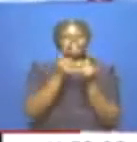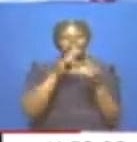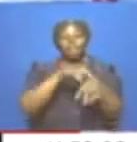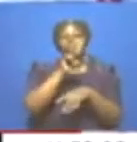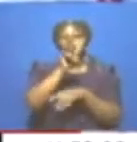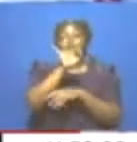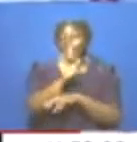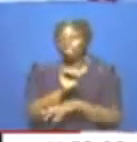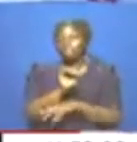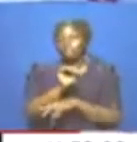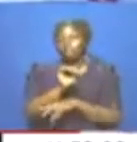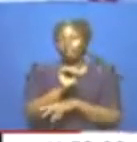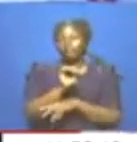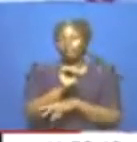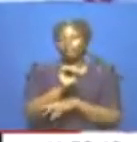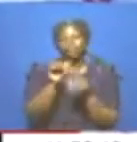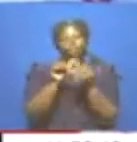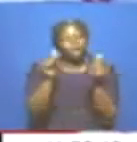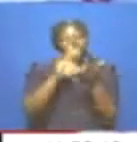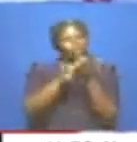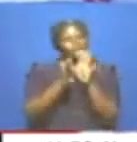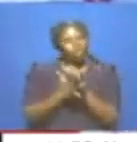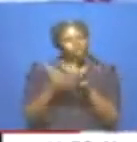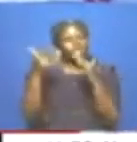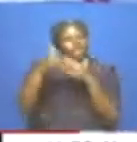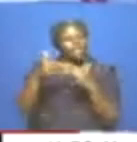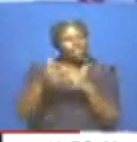without disorganizing their program.